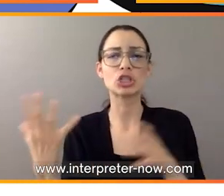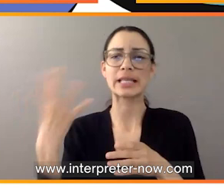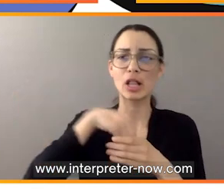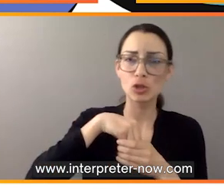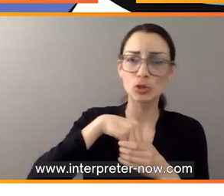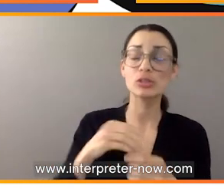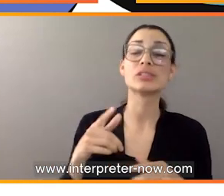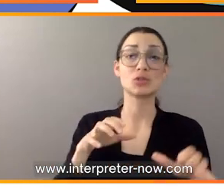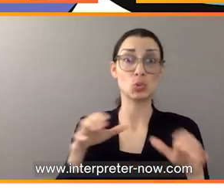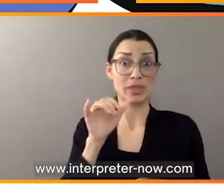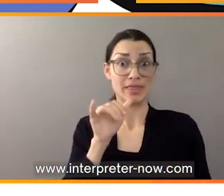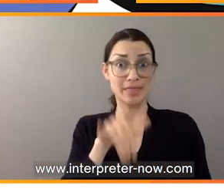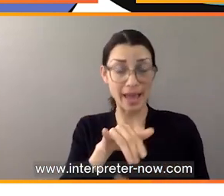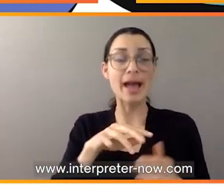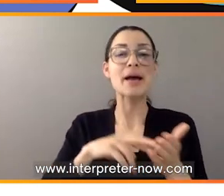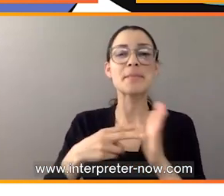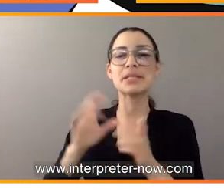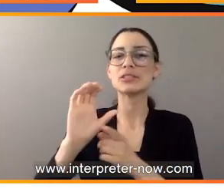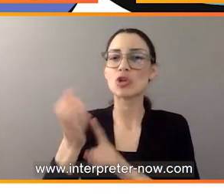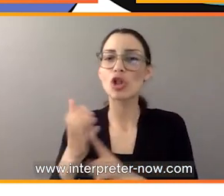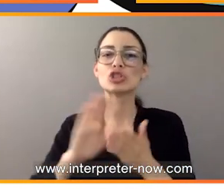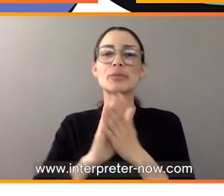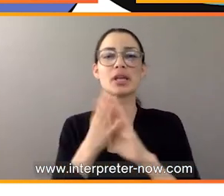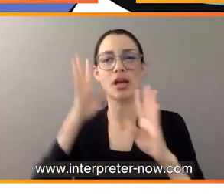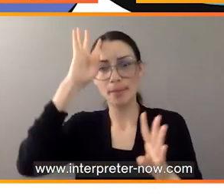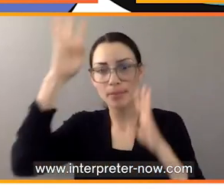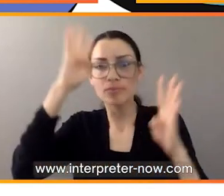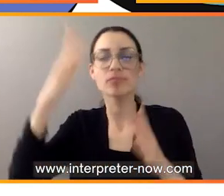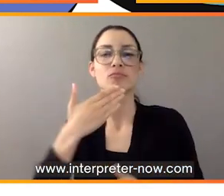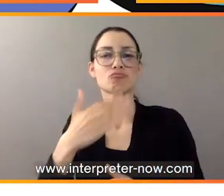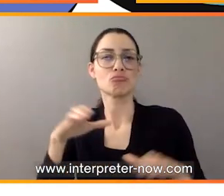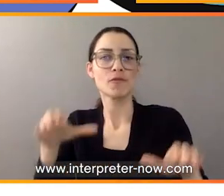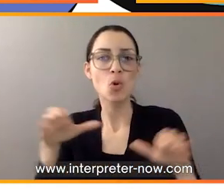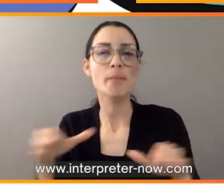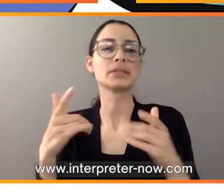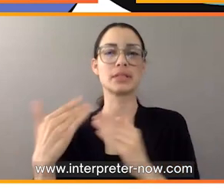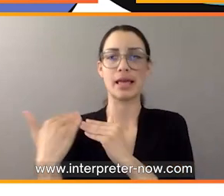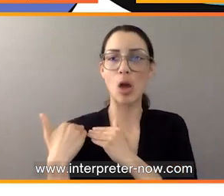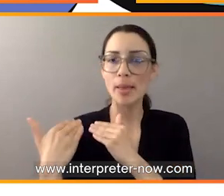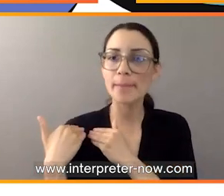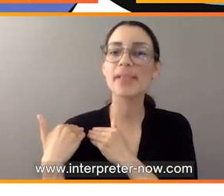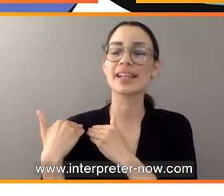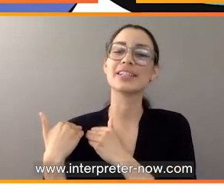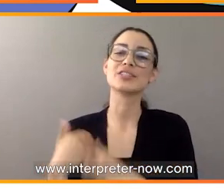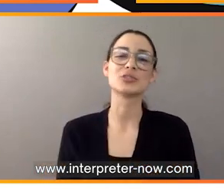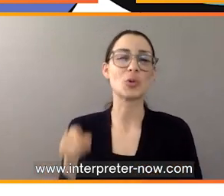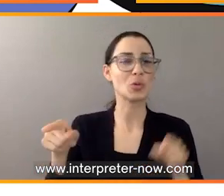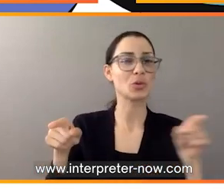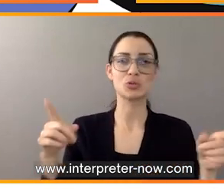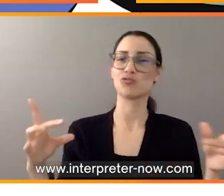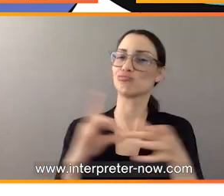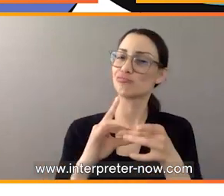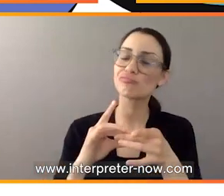of innovation and performance and accountability. And so those two have to go together to create success